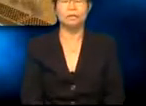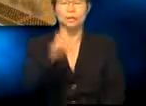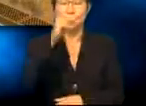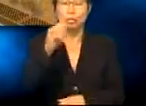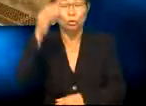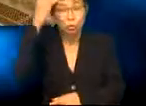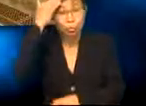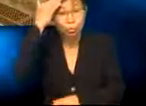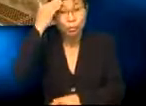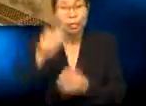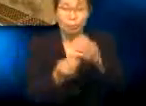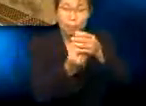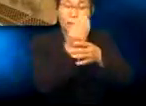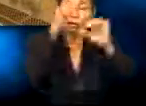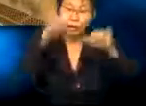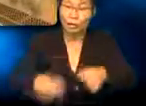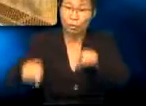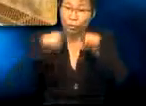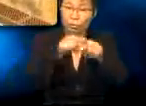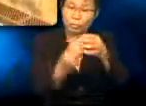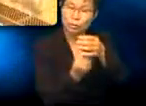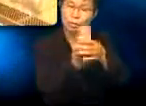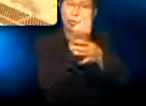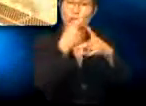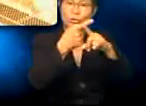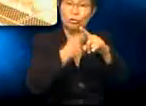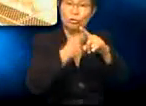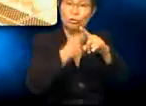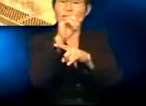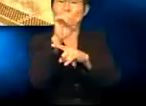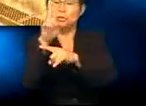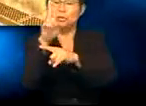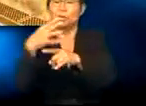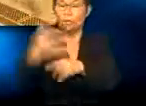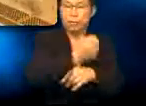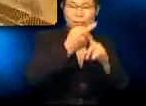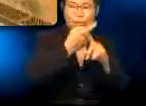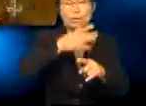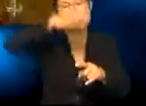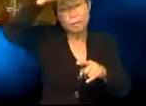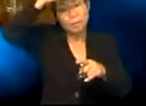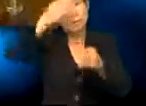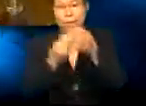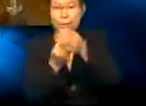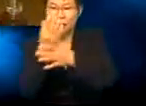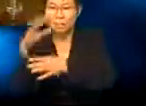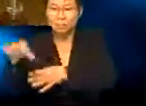Do you know that plants can also be grown from tissues obtained from the parent